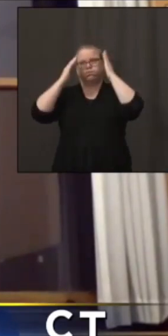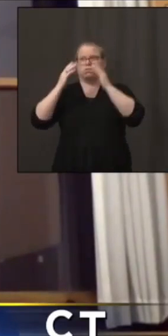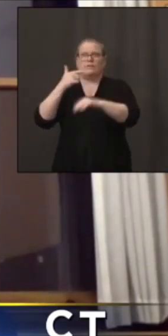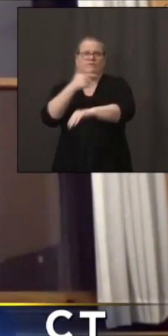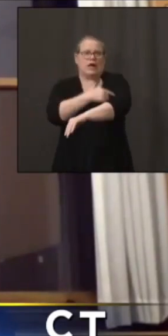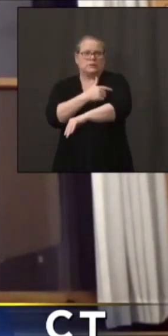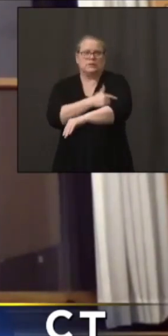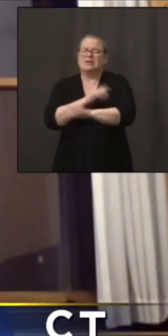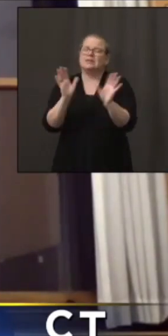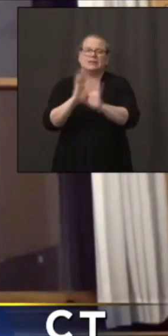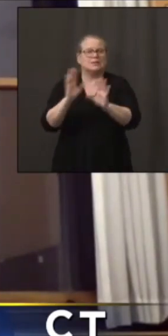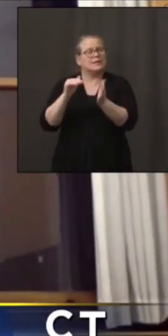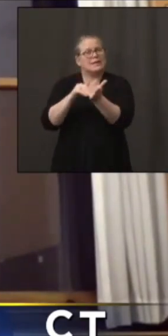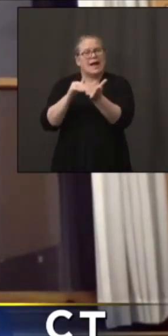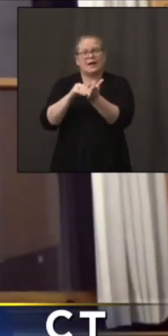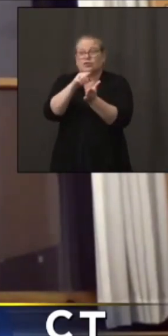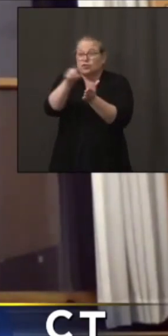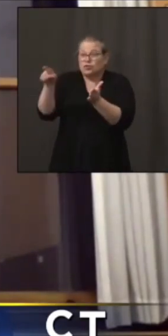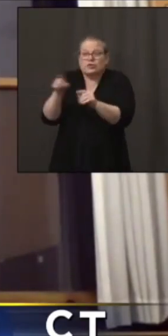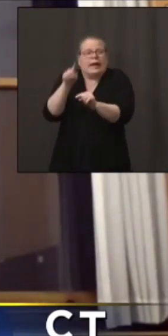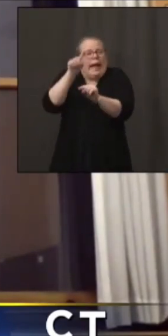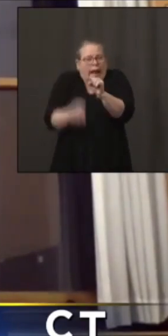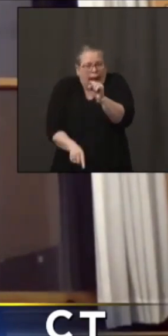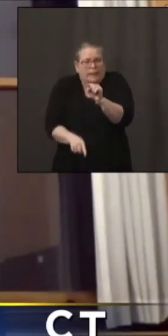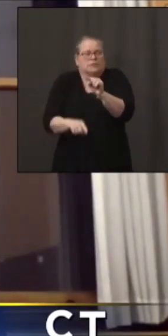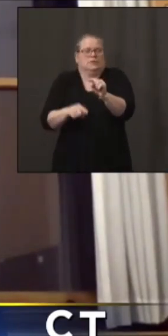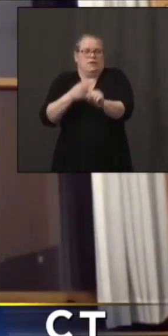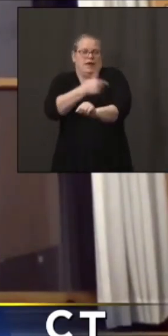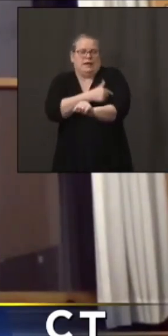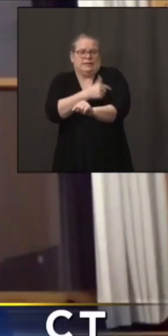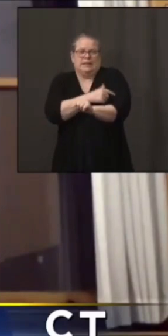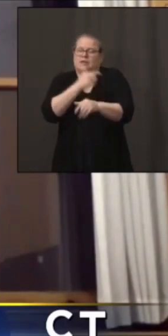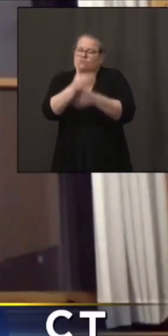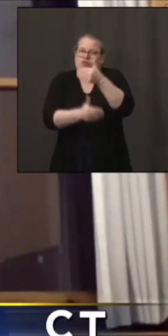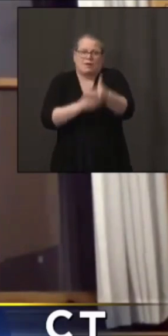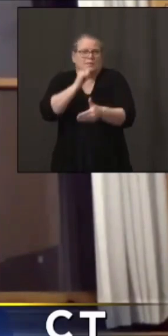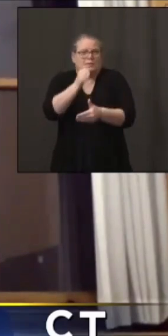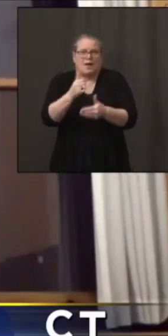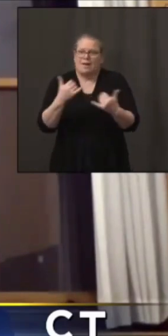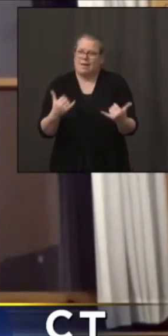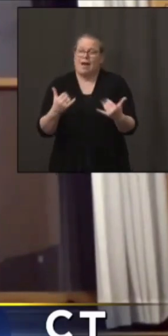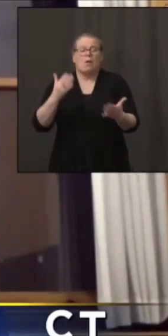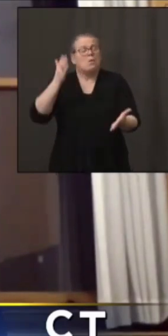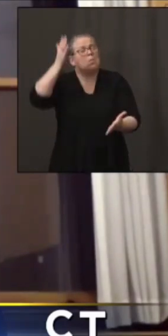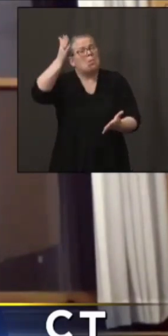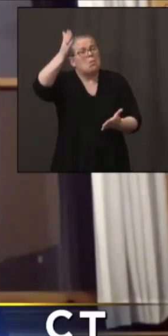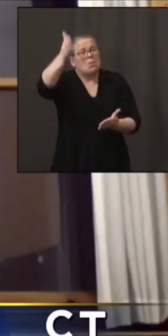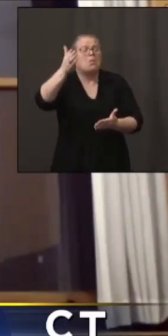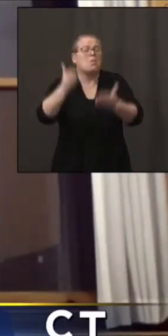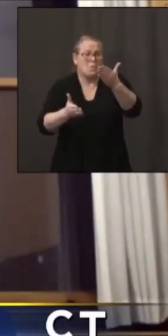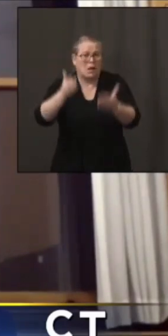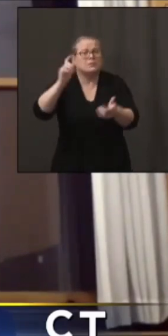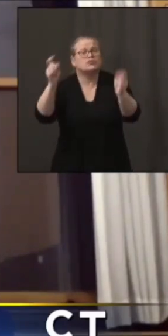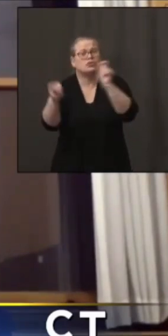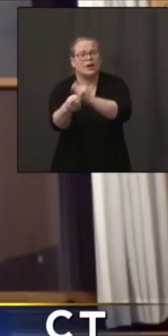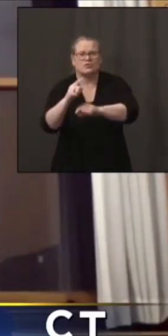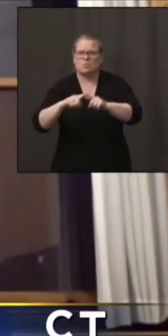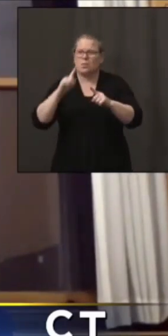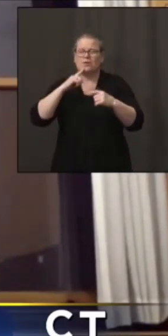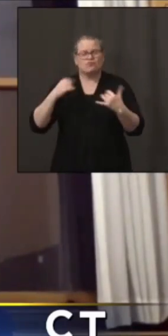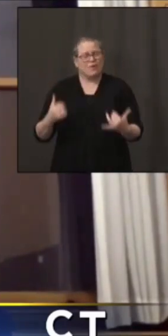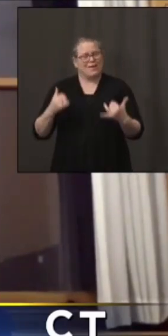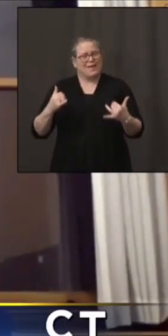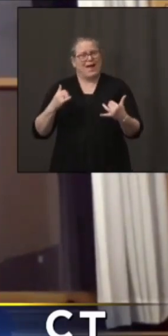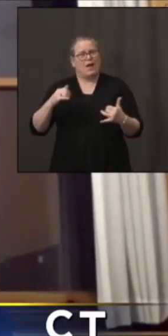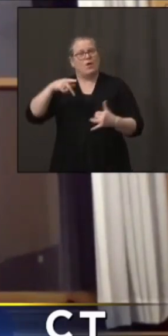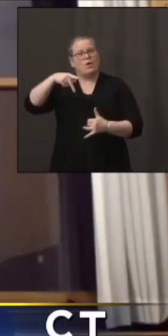you help me get my vaccine? They can't. That's not how the process is going to work, at least at this stage. Maybe further down the line, but keep in mind these doses of